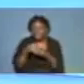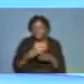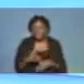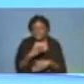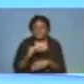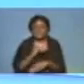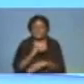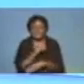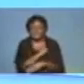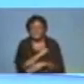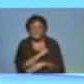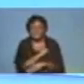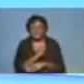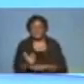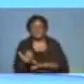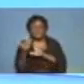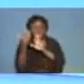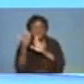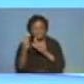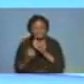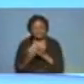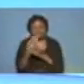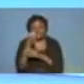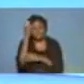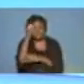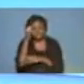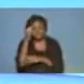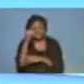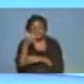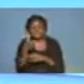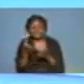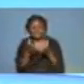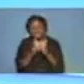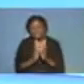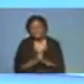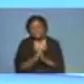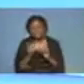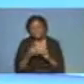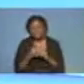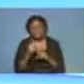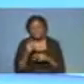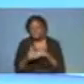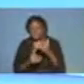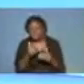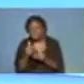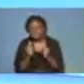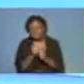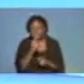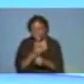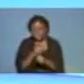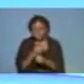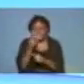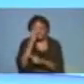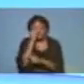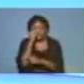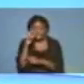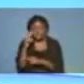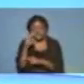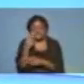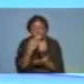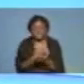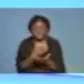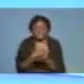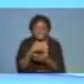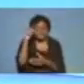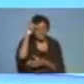Now, in the face of growing concern and calls to proceed with caution, Prime Minister and Minister of Finance, the Honorable Philip Davis, as well as